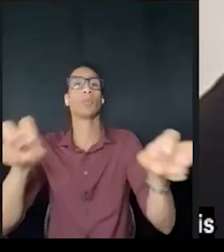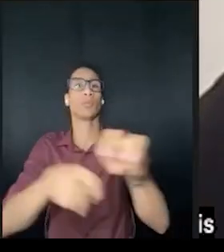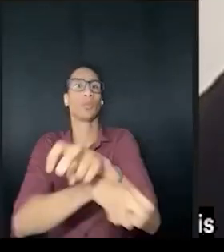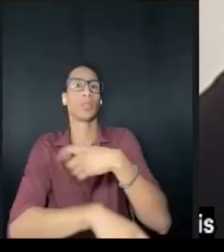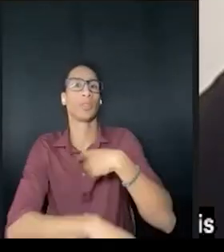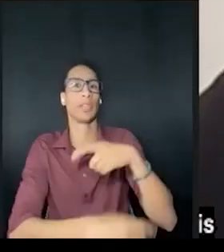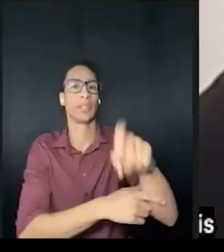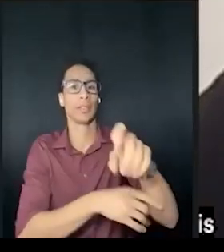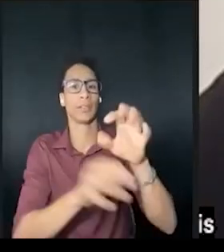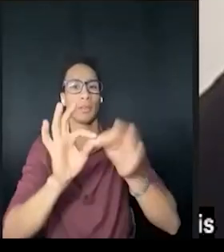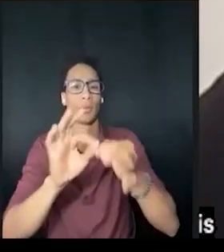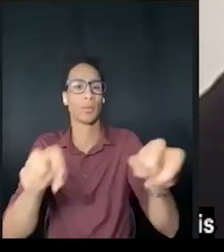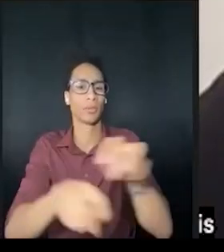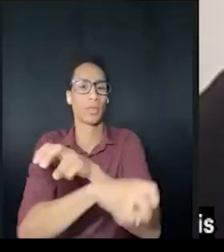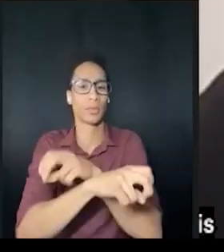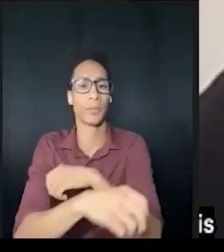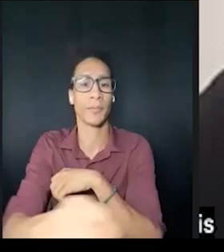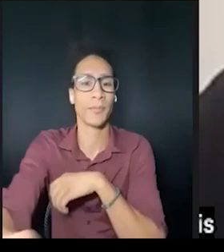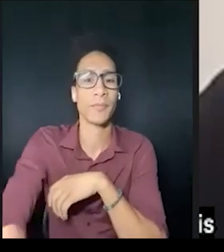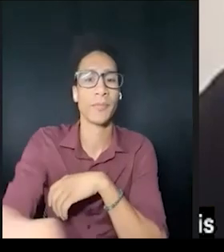Yes. Yeah. Trying to.